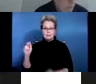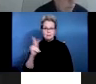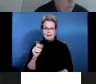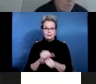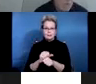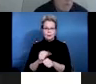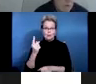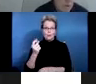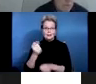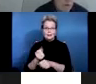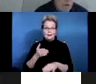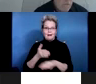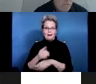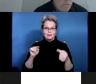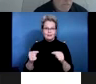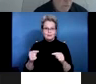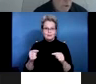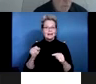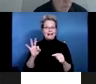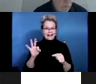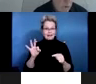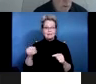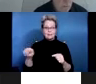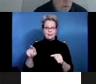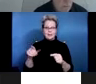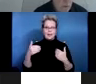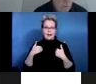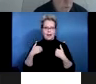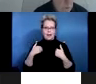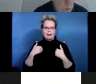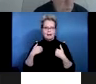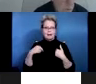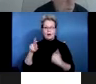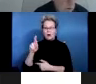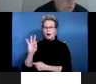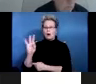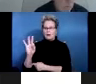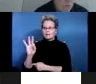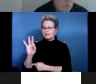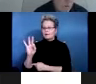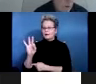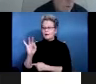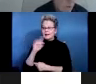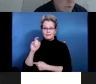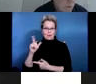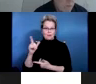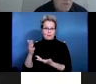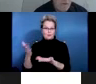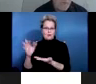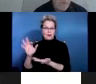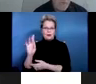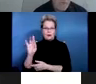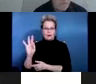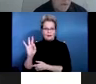for those who received vocational rehabilitation, I'm sorry, resource facilitation versus 36